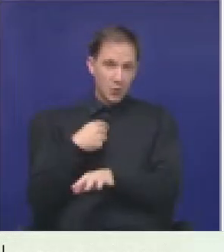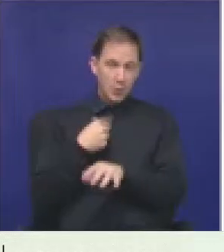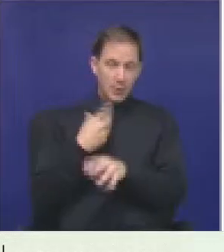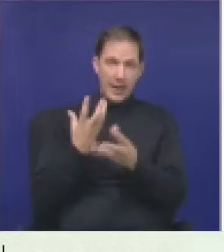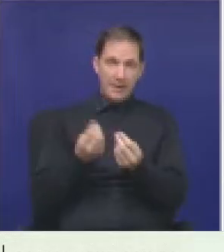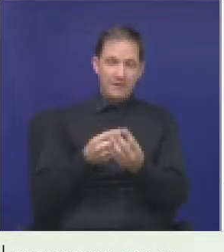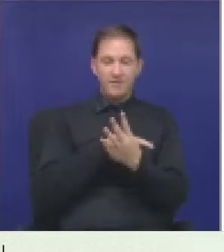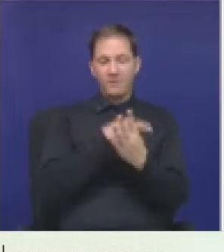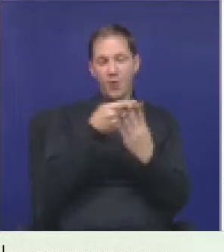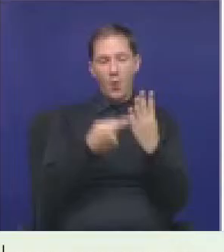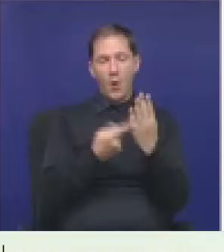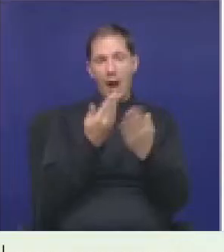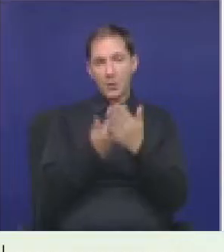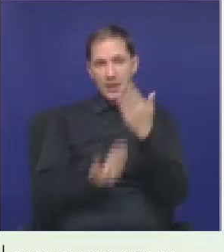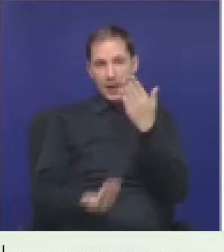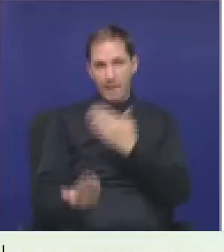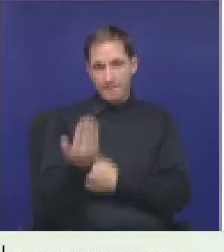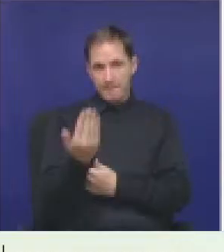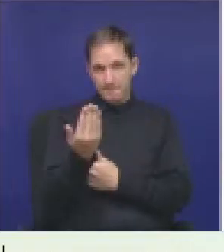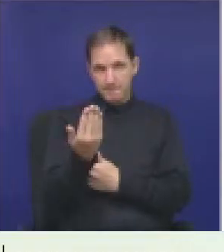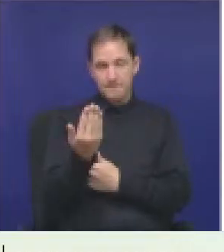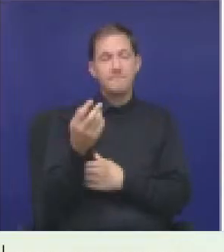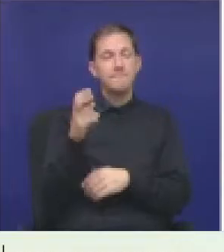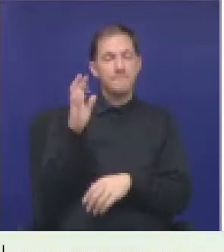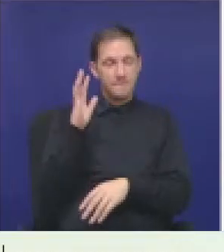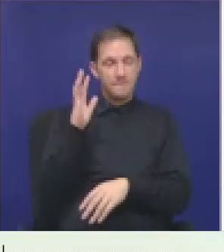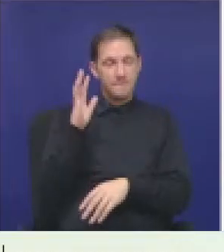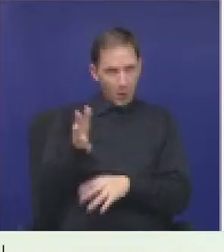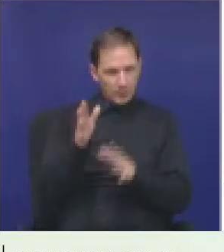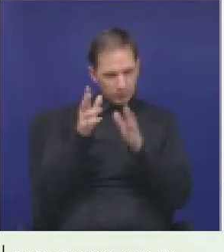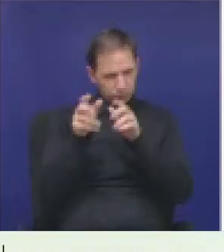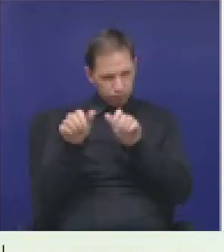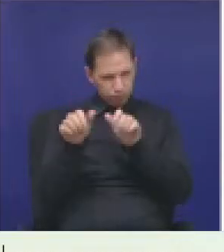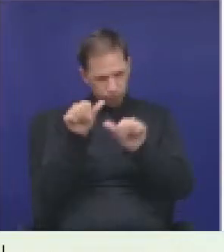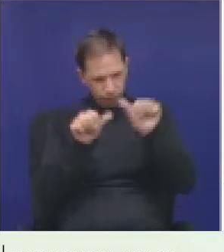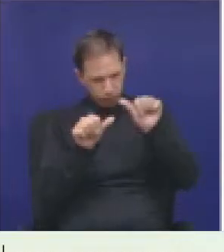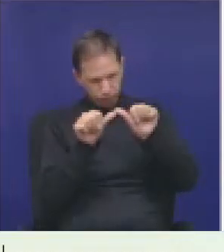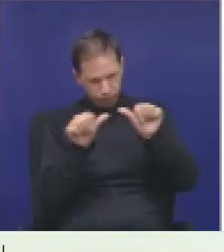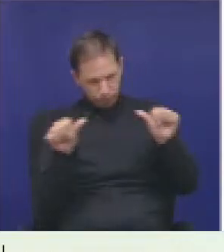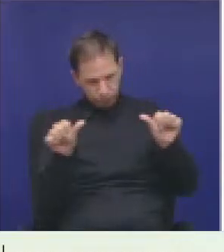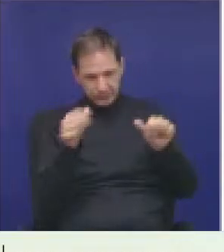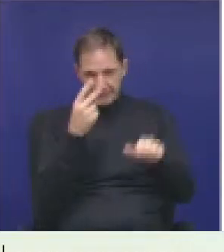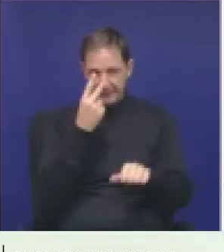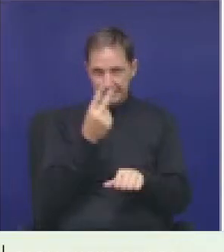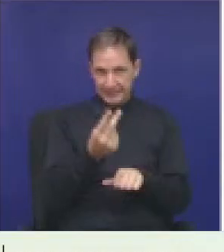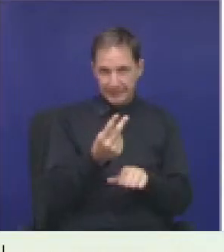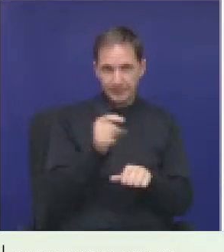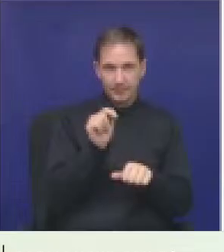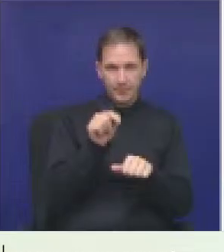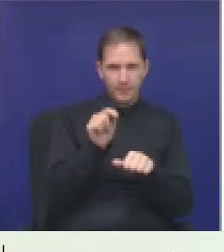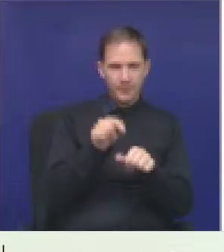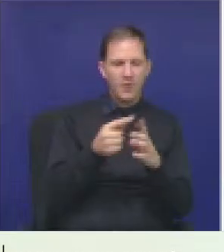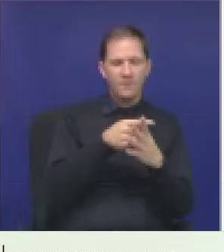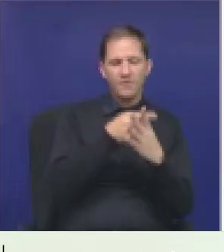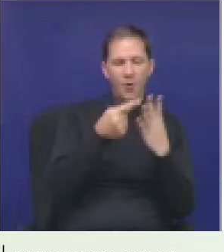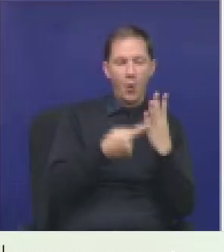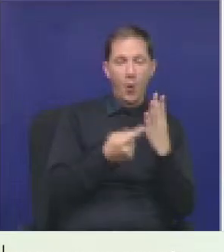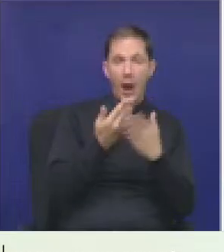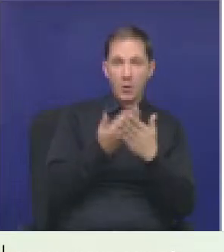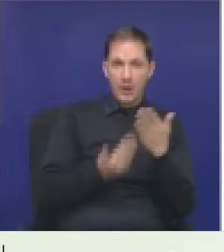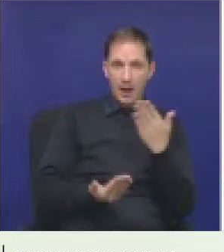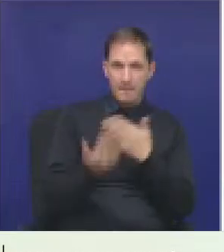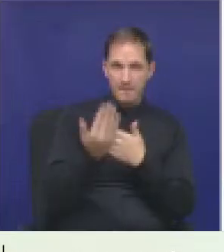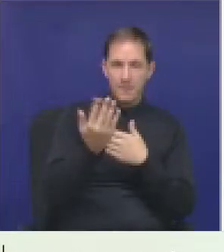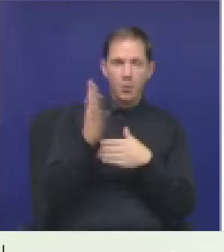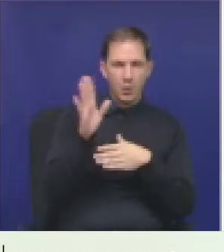4 strategic outcomes aimed at elevating statistical development in our country. These outcomes are designed to ensure that we continue to